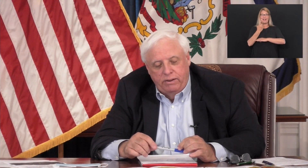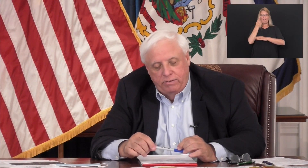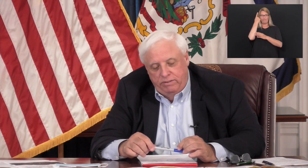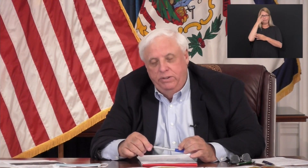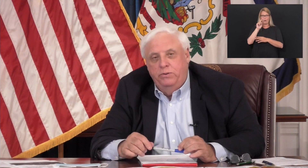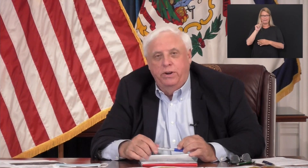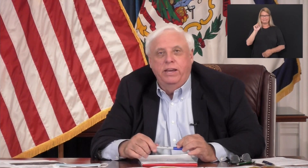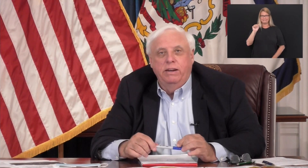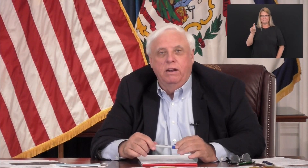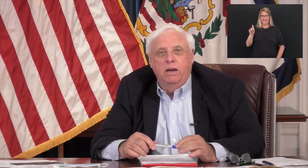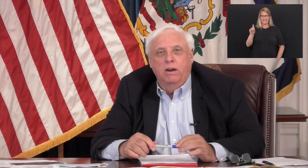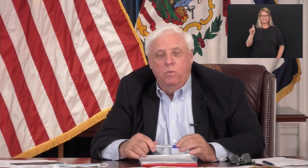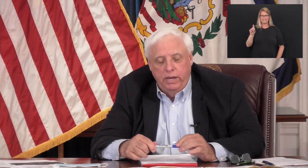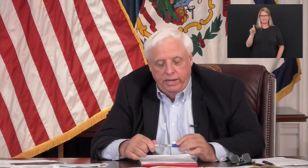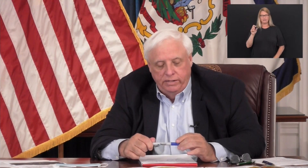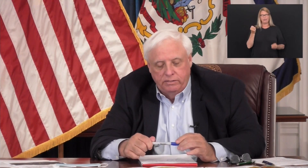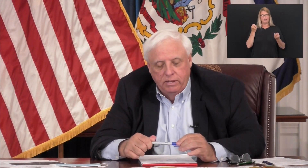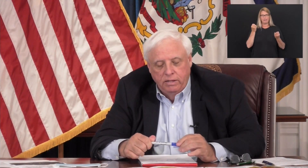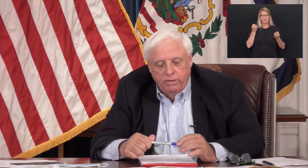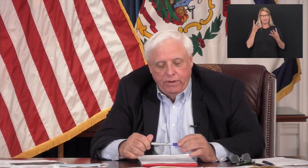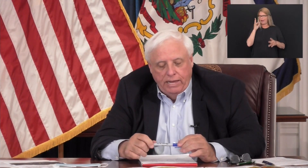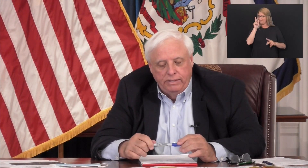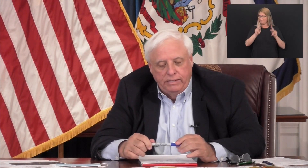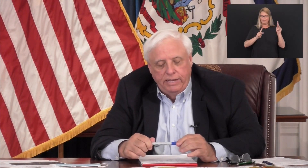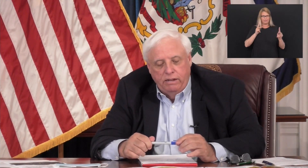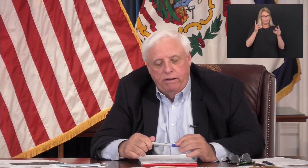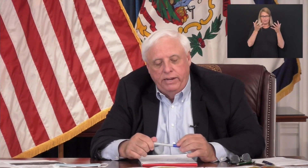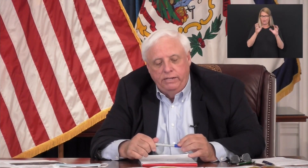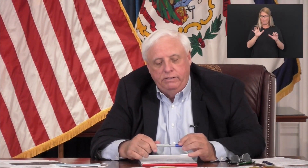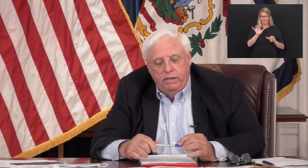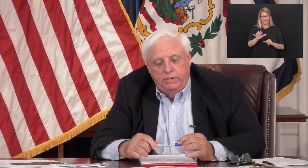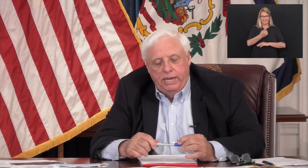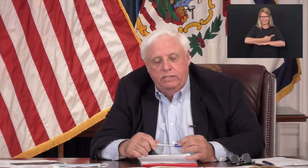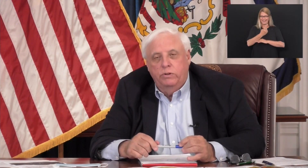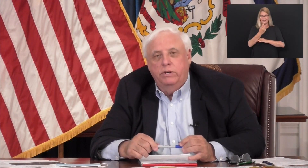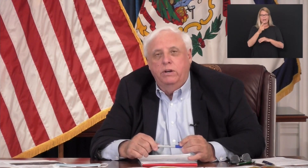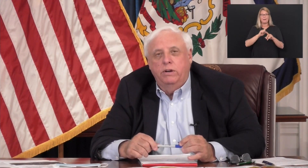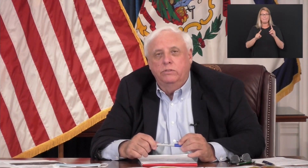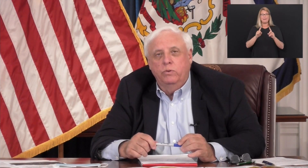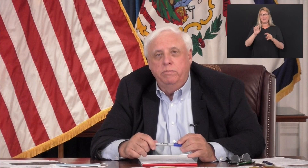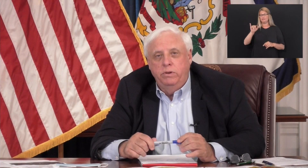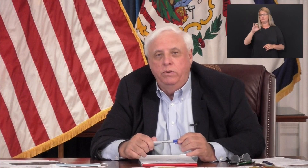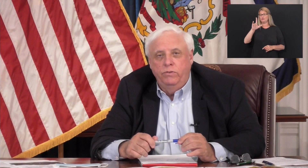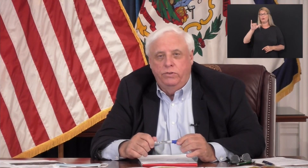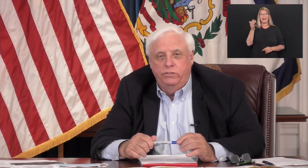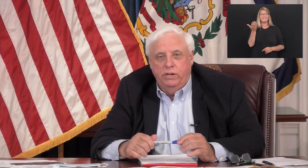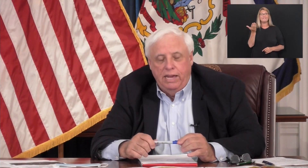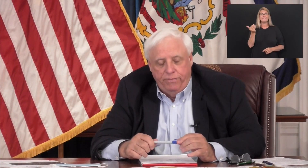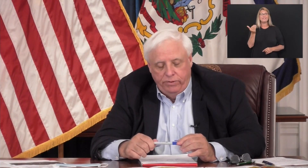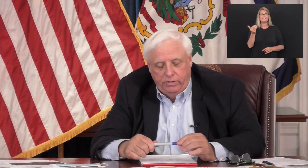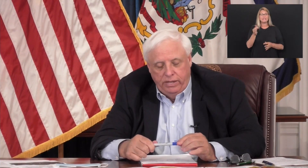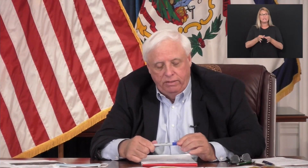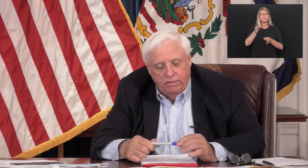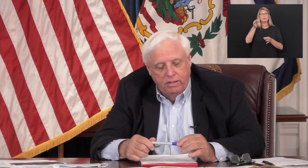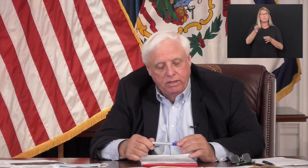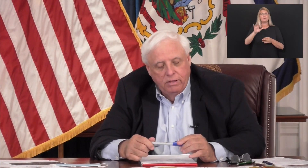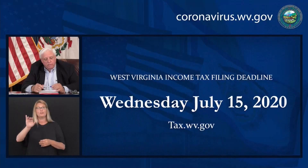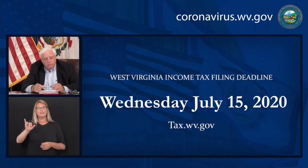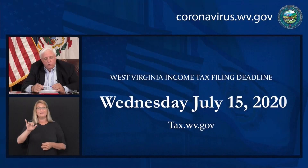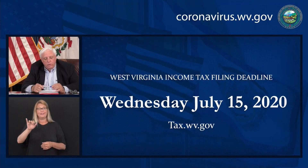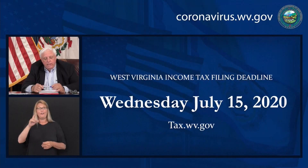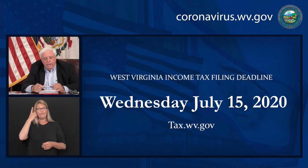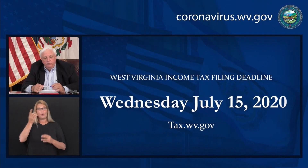Everybody will be in full swing by the time we walk into school on that next Tuesday. We think it's a great opportunity